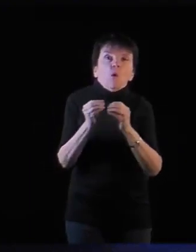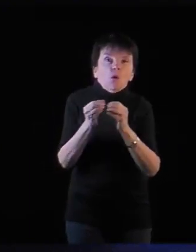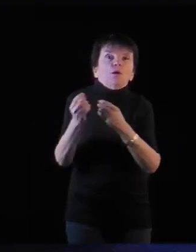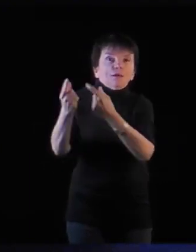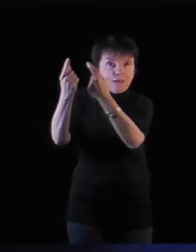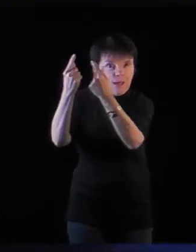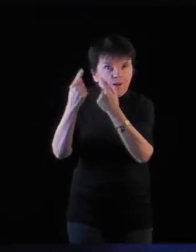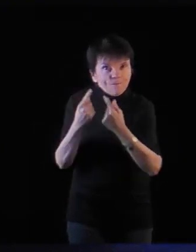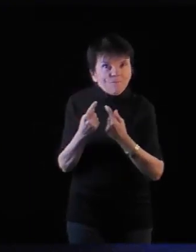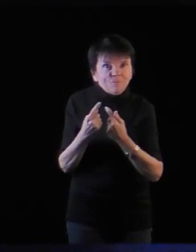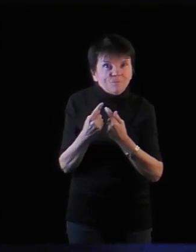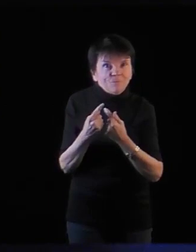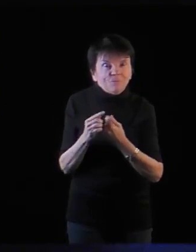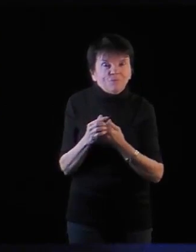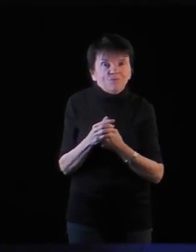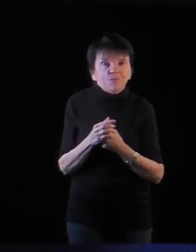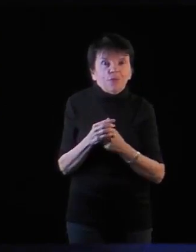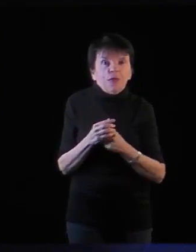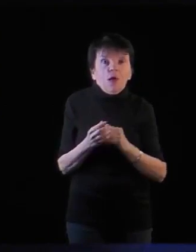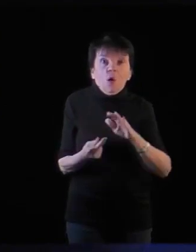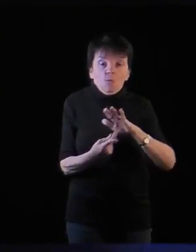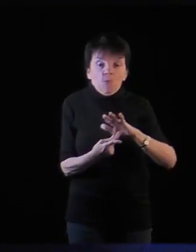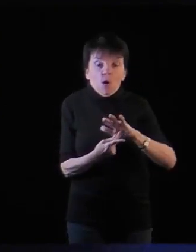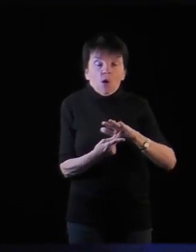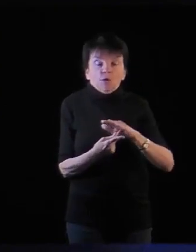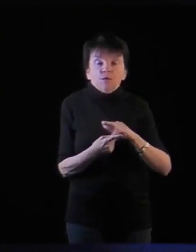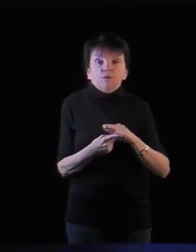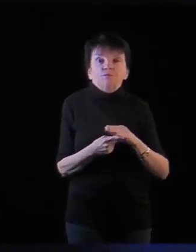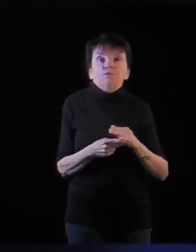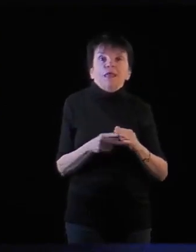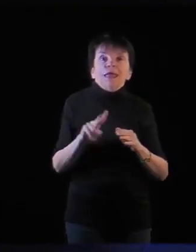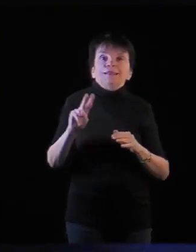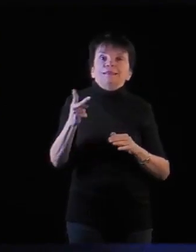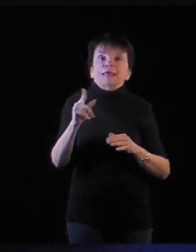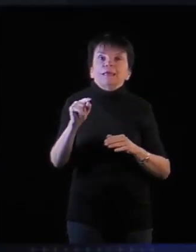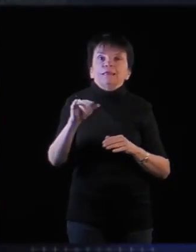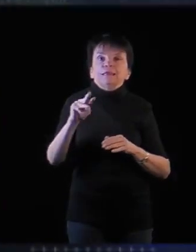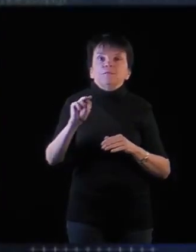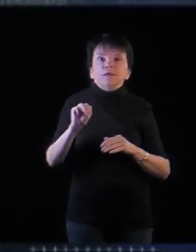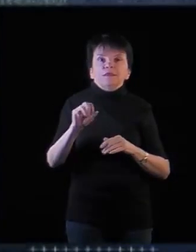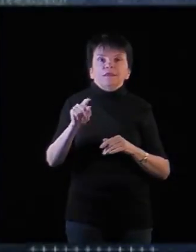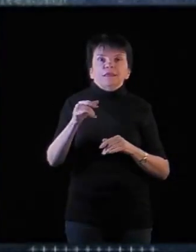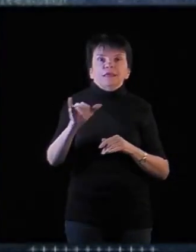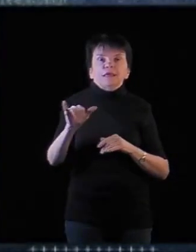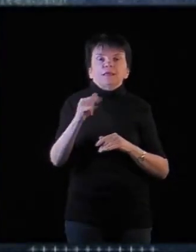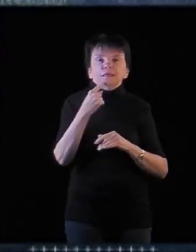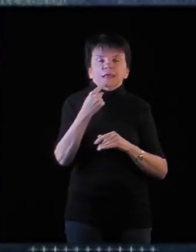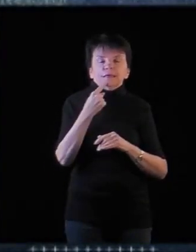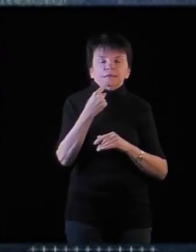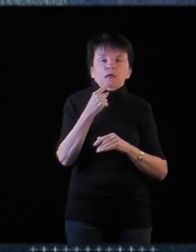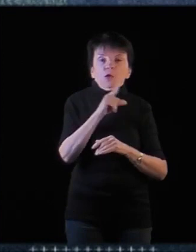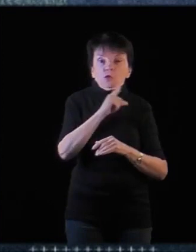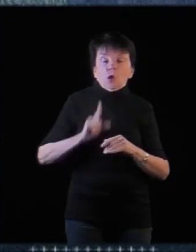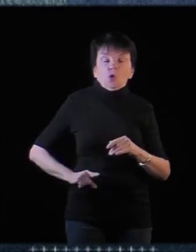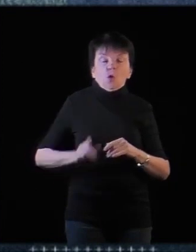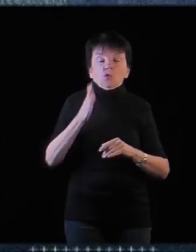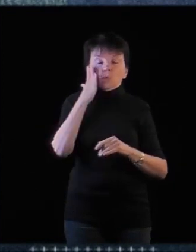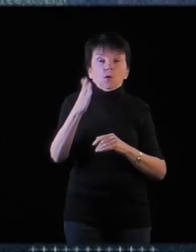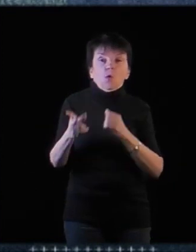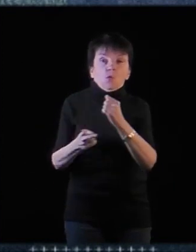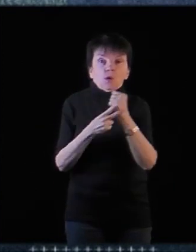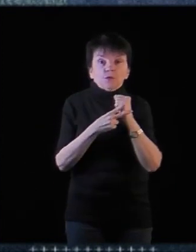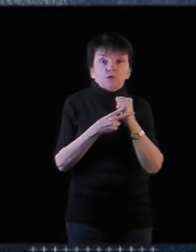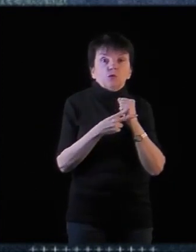Apostle Paul in 2 Timothy chapter 4, verse 18 makes this statement. He says, "The Lord will rescue me from